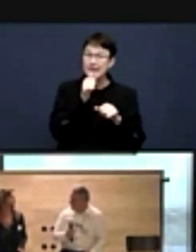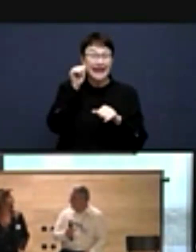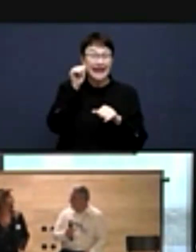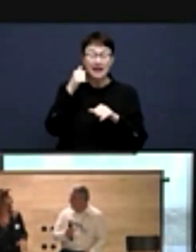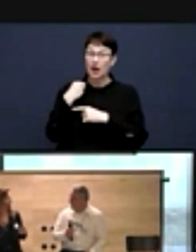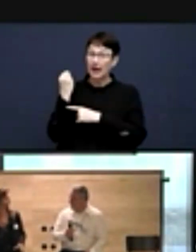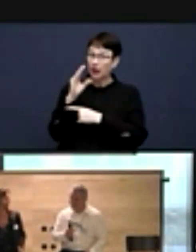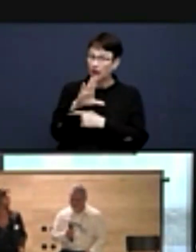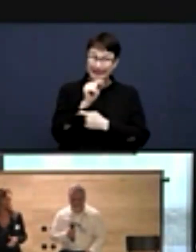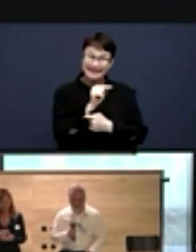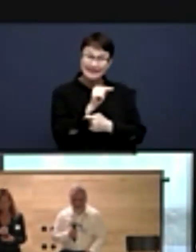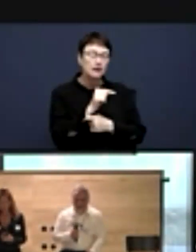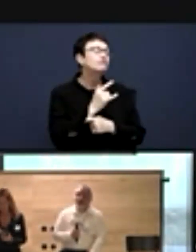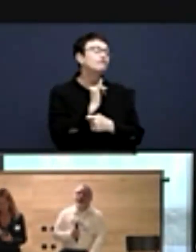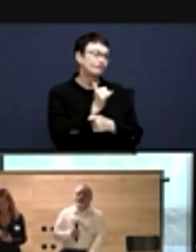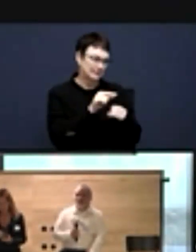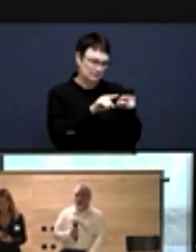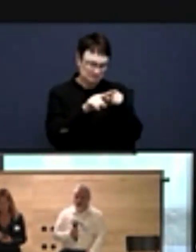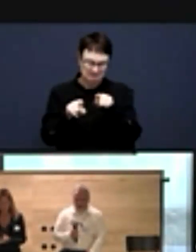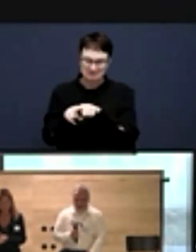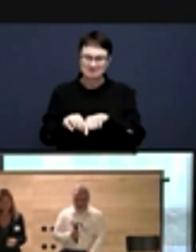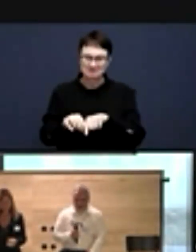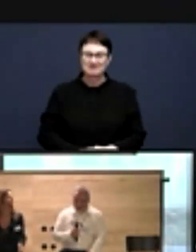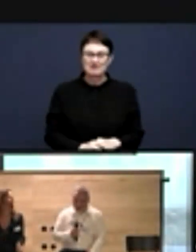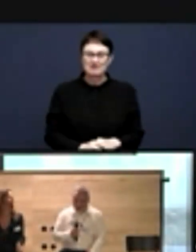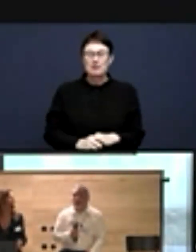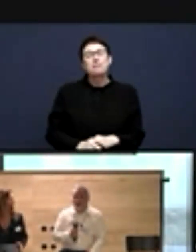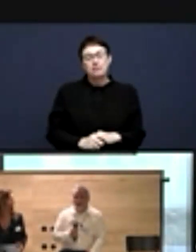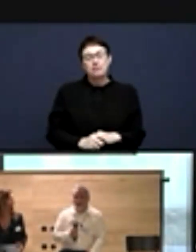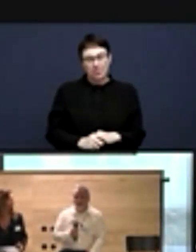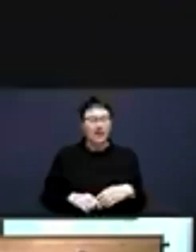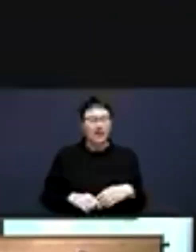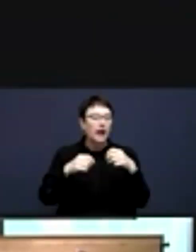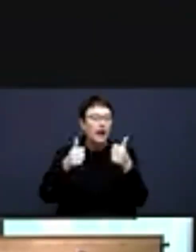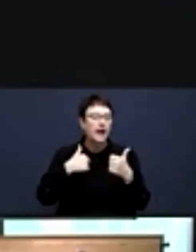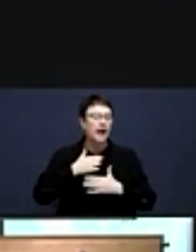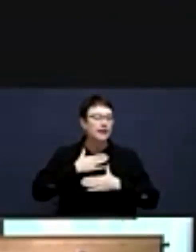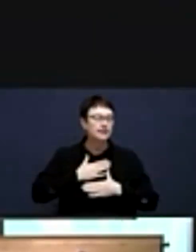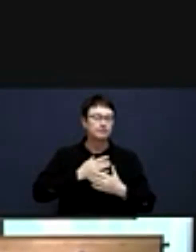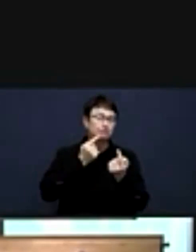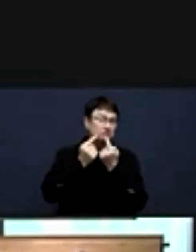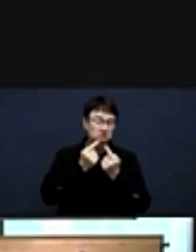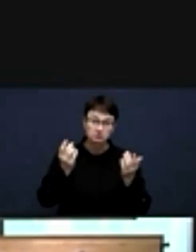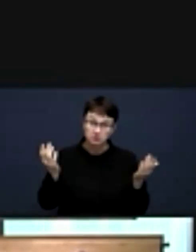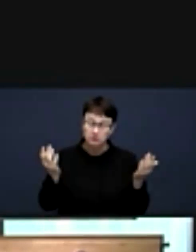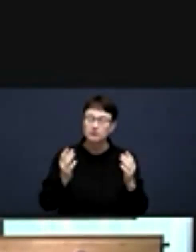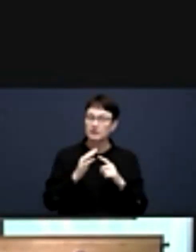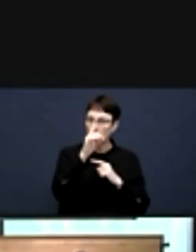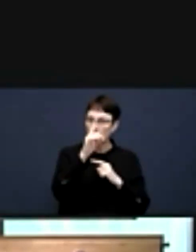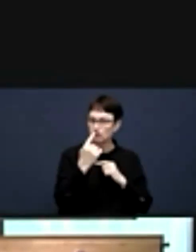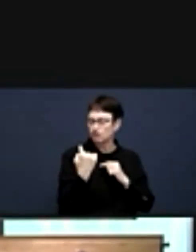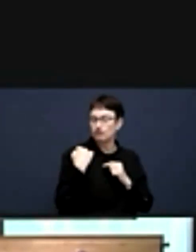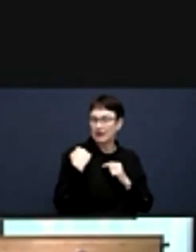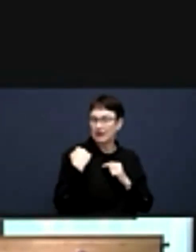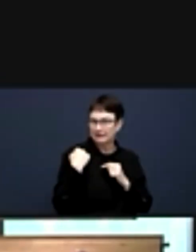words was off. Yeah. Okay. So I want to talk about something we did relatively recently, despite us